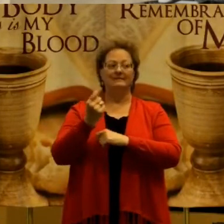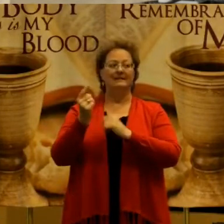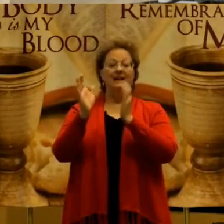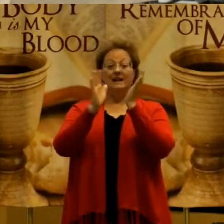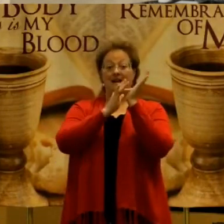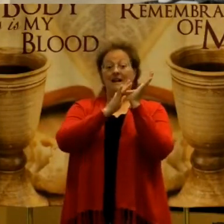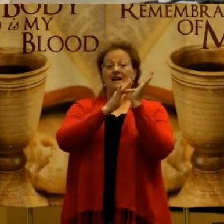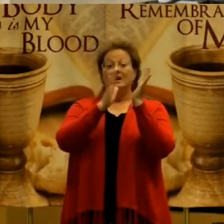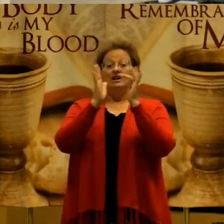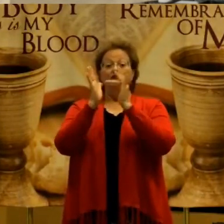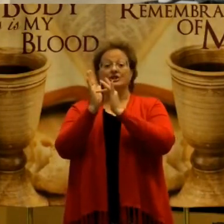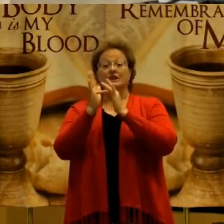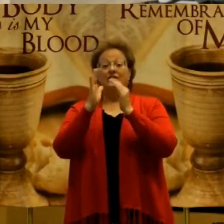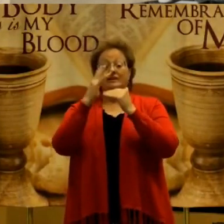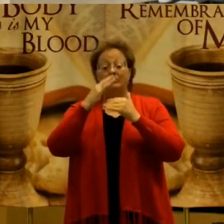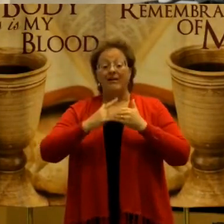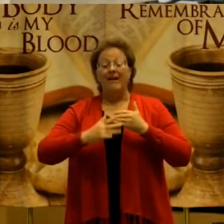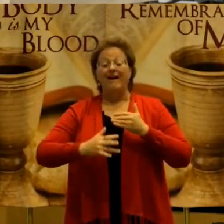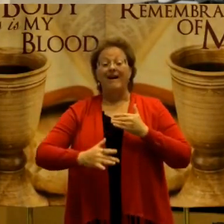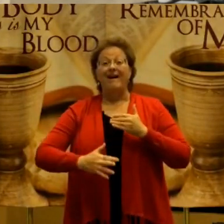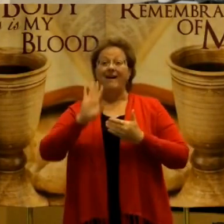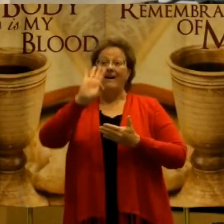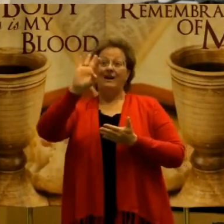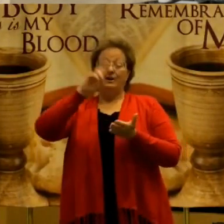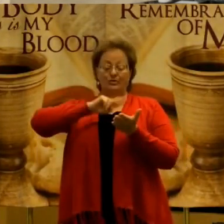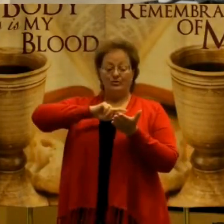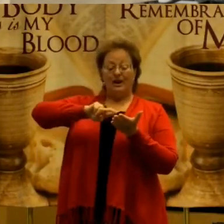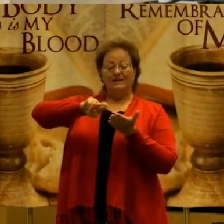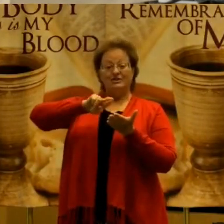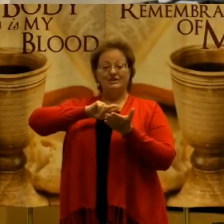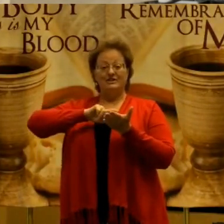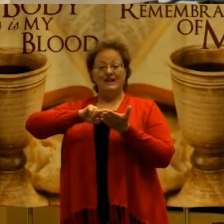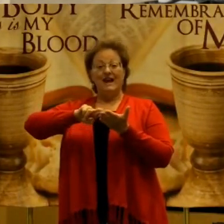less than Jesus' blood and